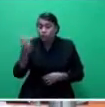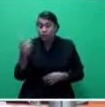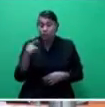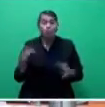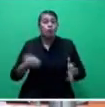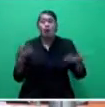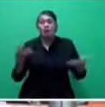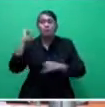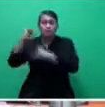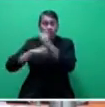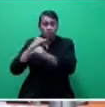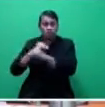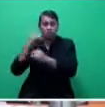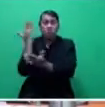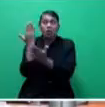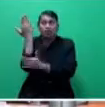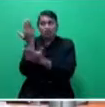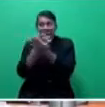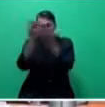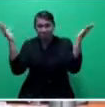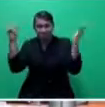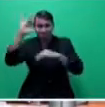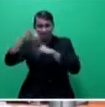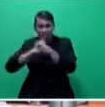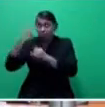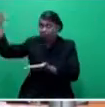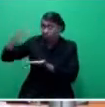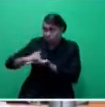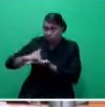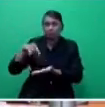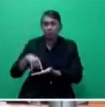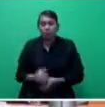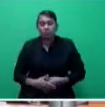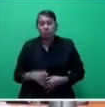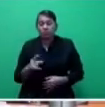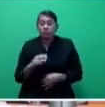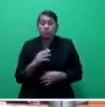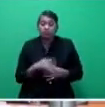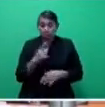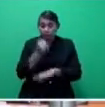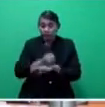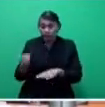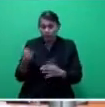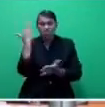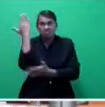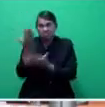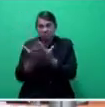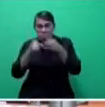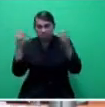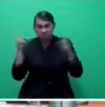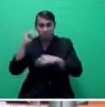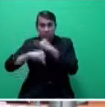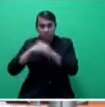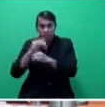Supply for garments, demand from offshore. Construction is not. So, Mr. Speaker, sir, as anticipated, and we are saying